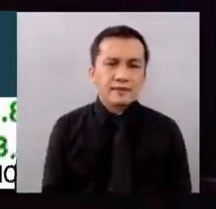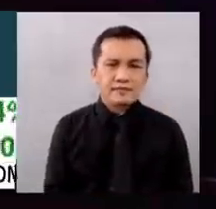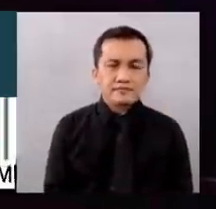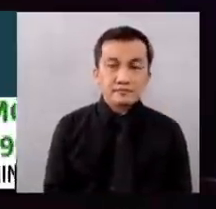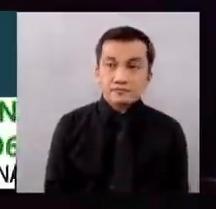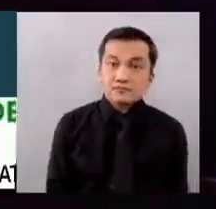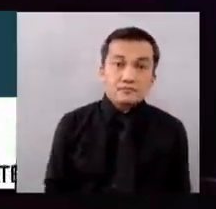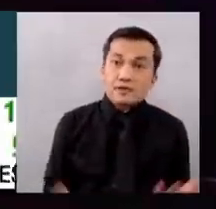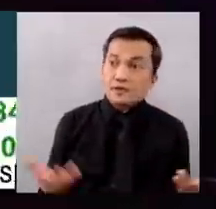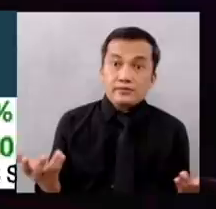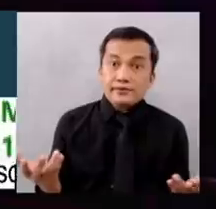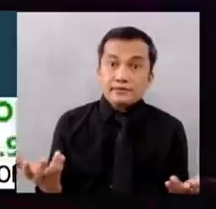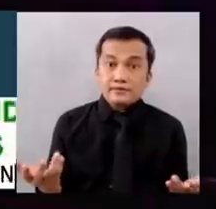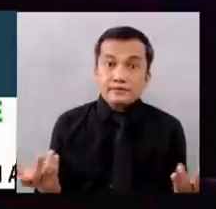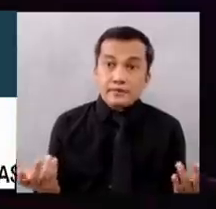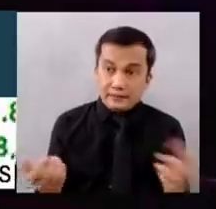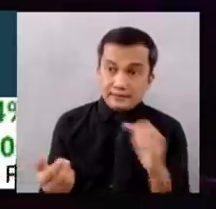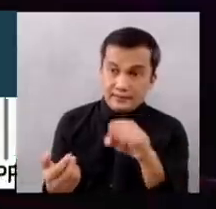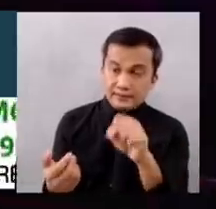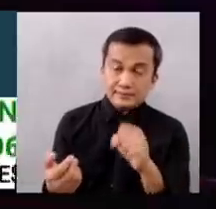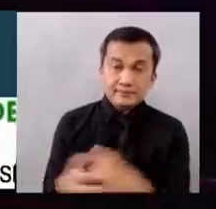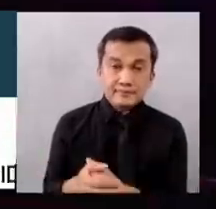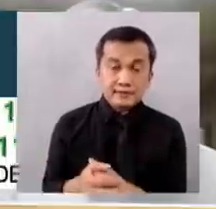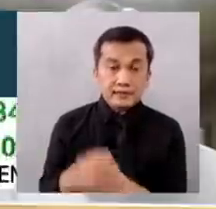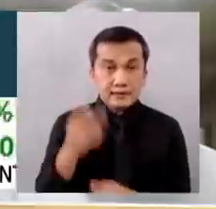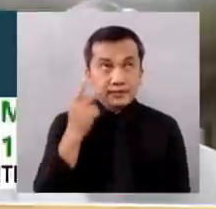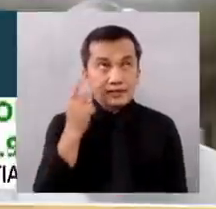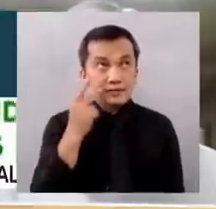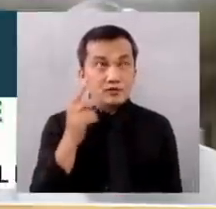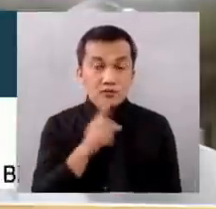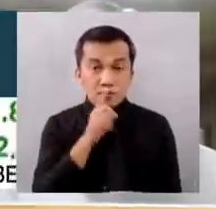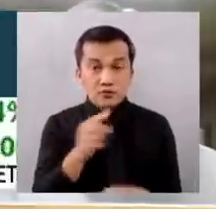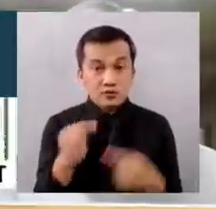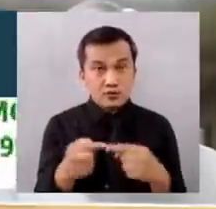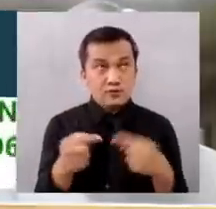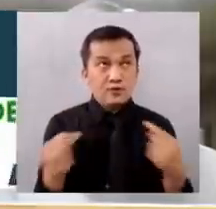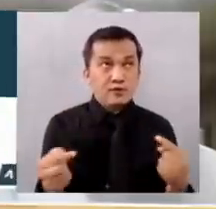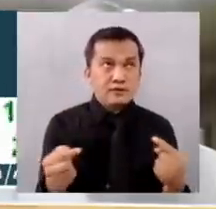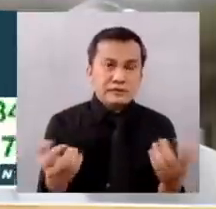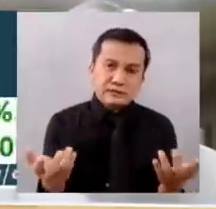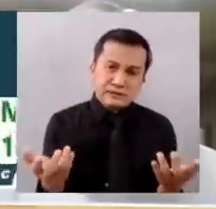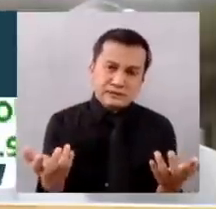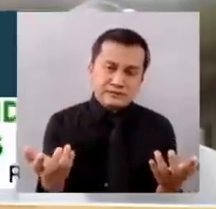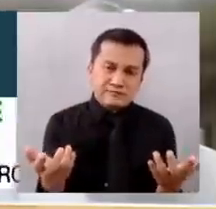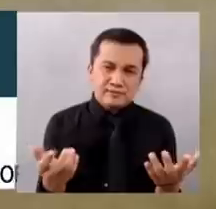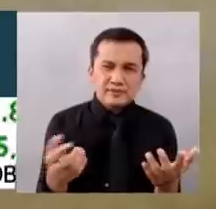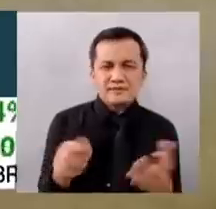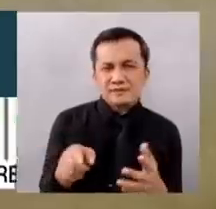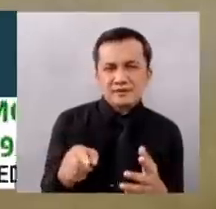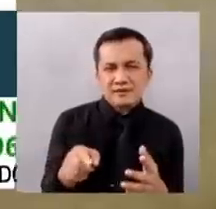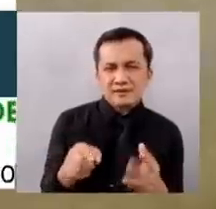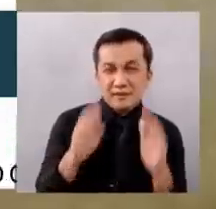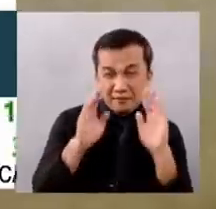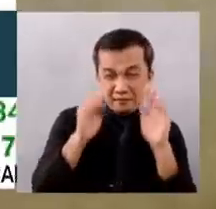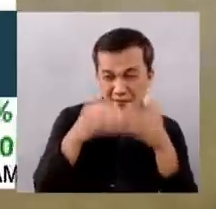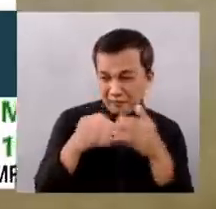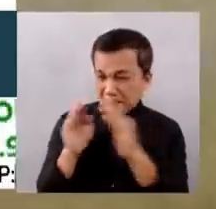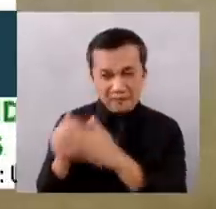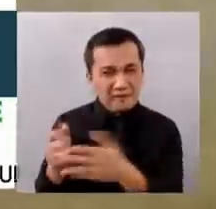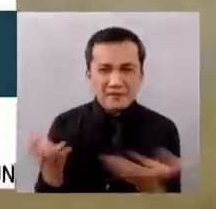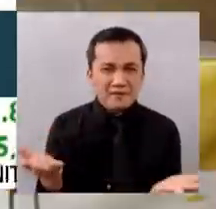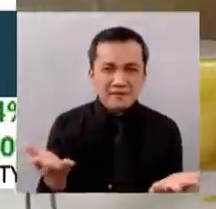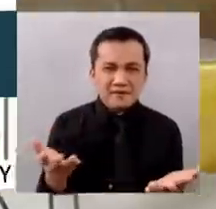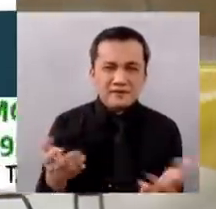Well, you know, yeah, you know, Carmina, the true opposition is subjective, no?